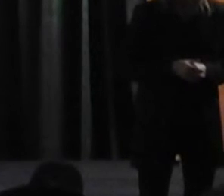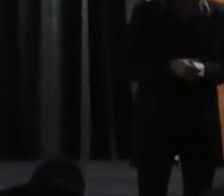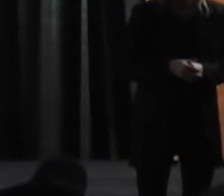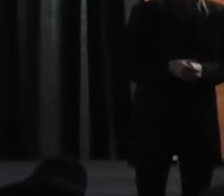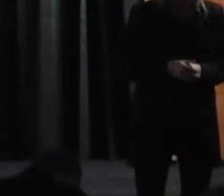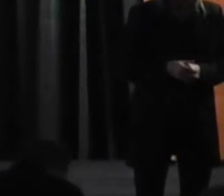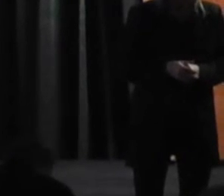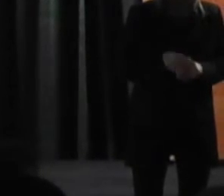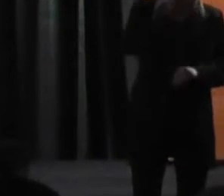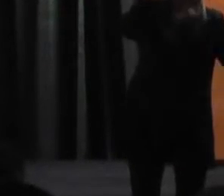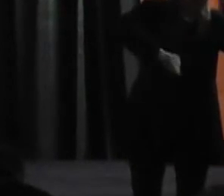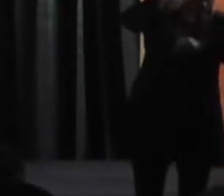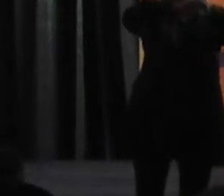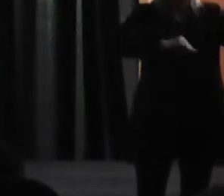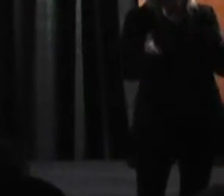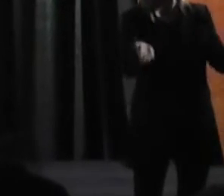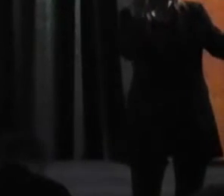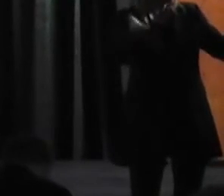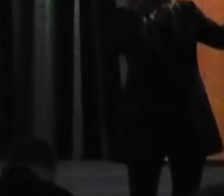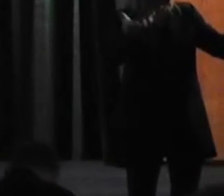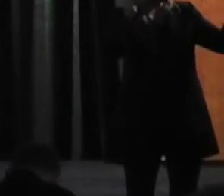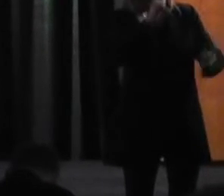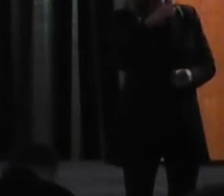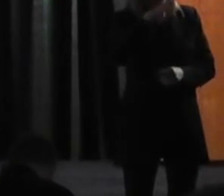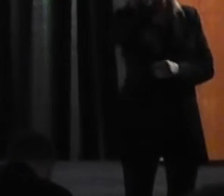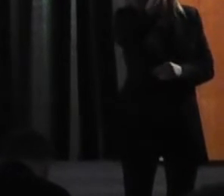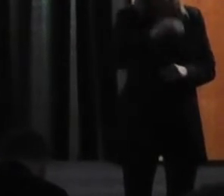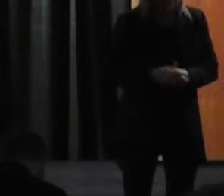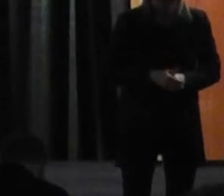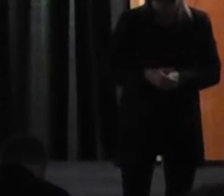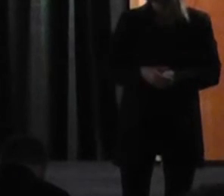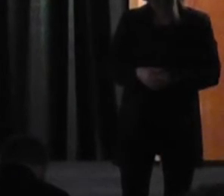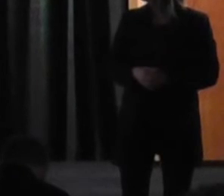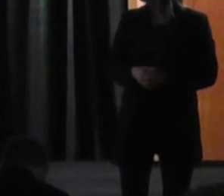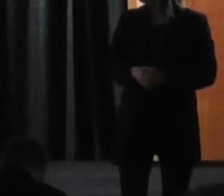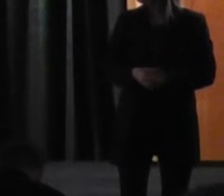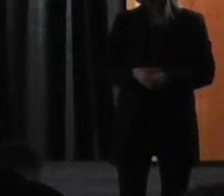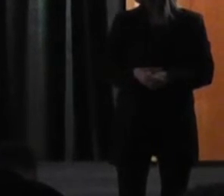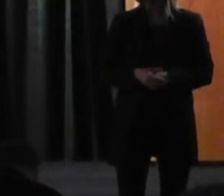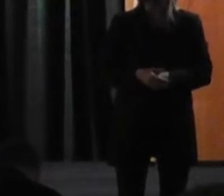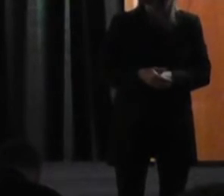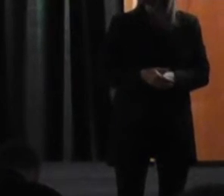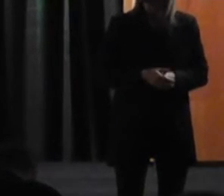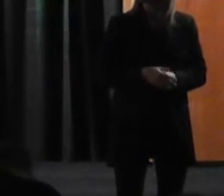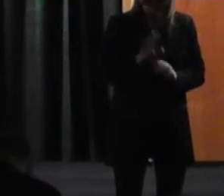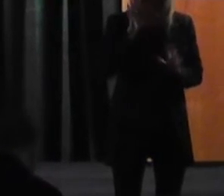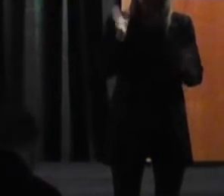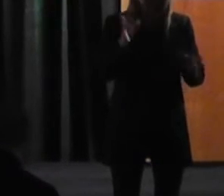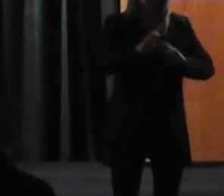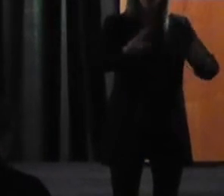move, yes. Come on, ladies and gentlemen. If you can move a little bit, give yourself some